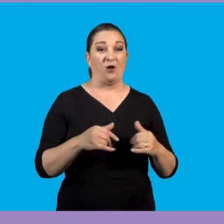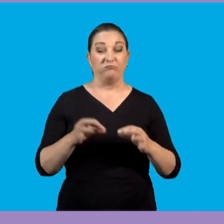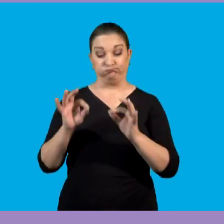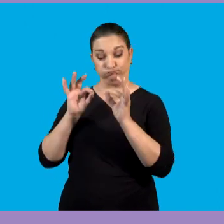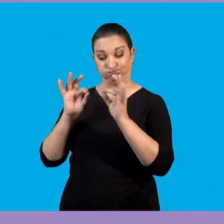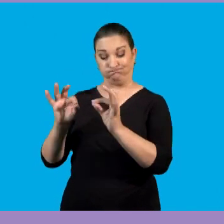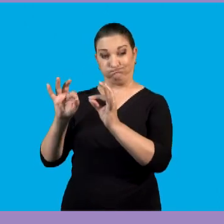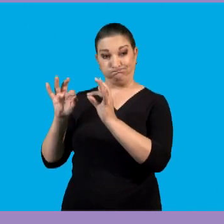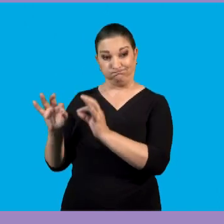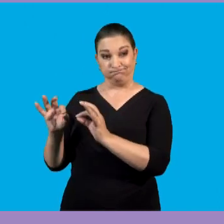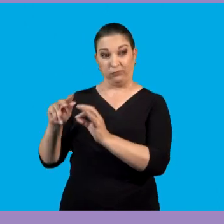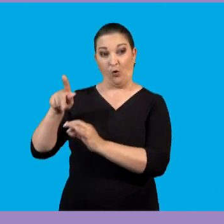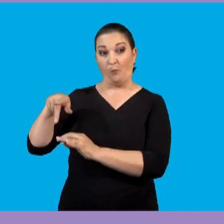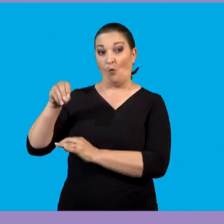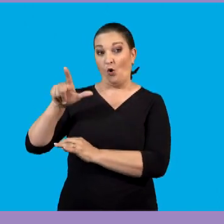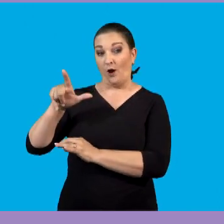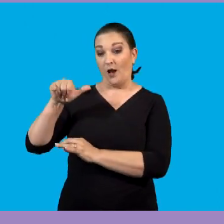congruent, they have the